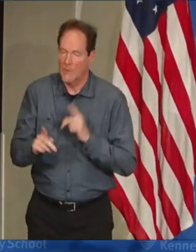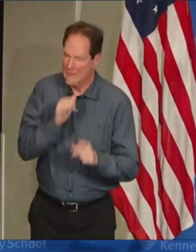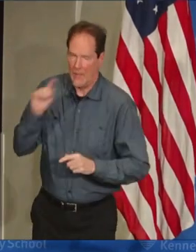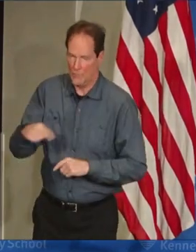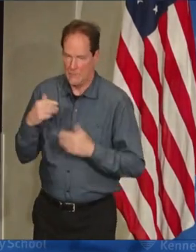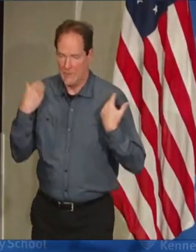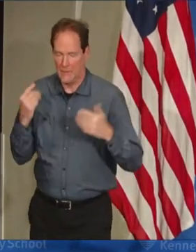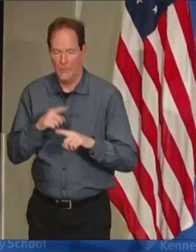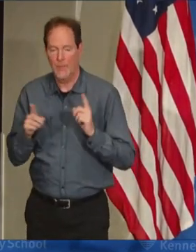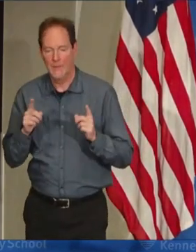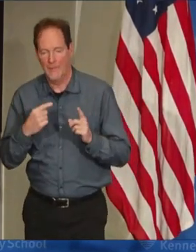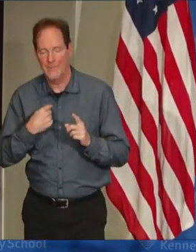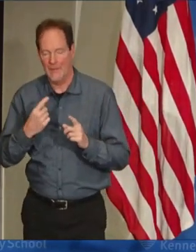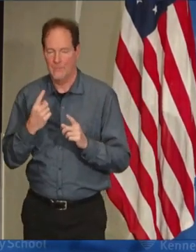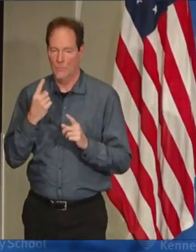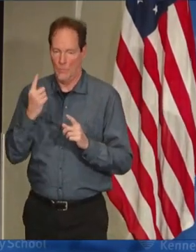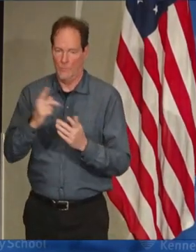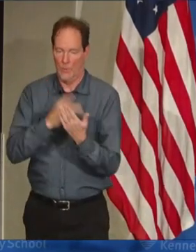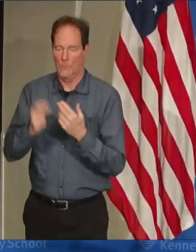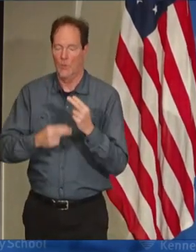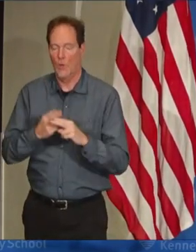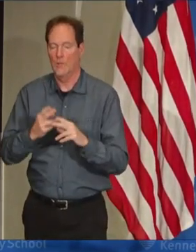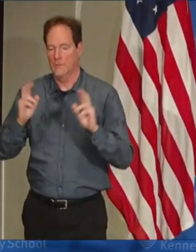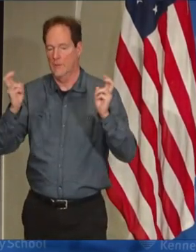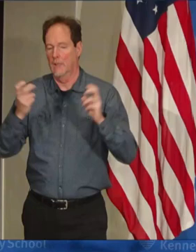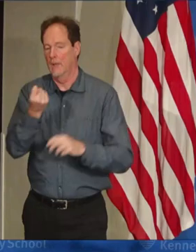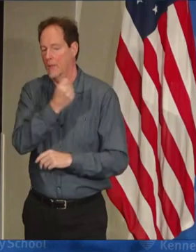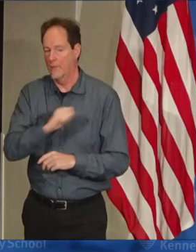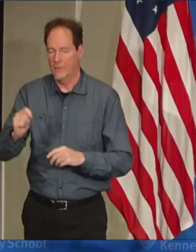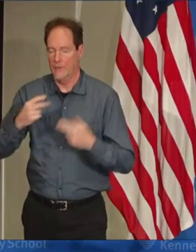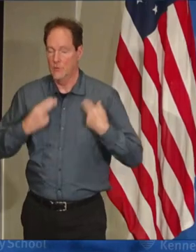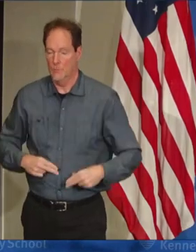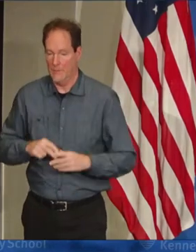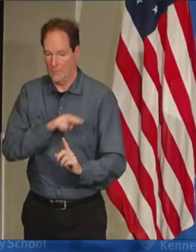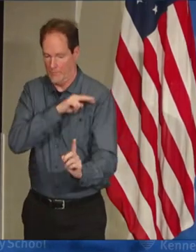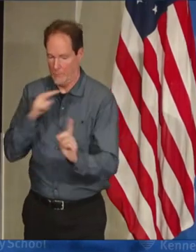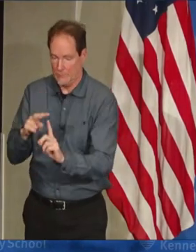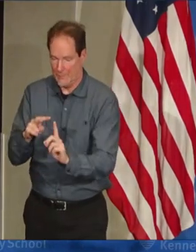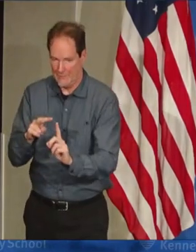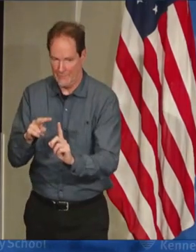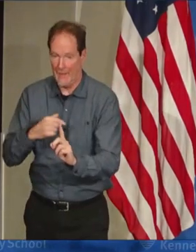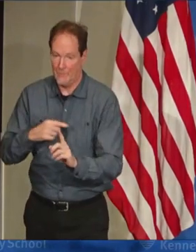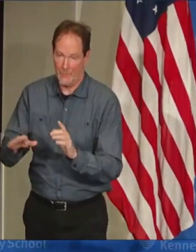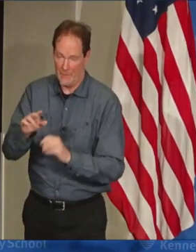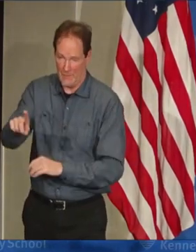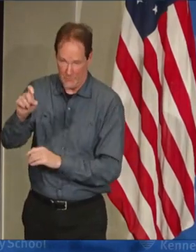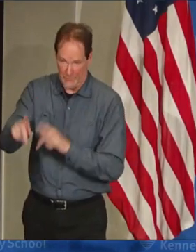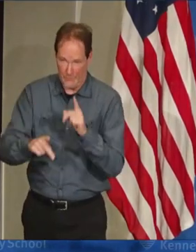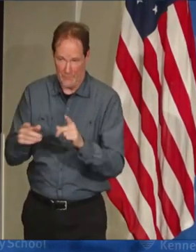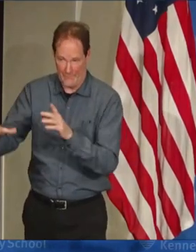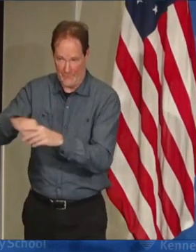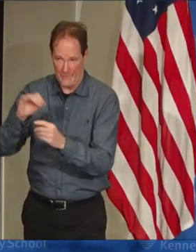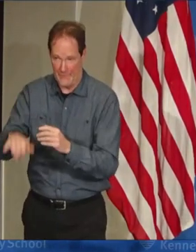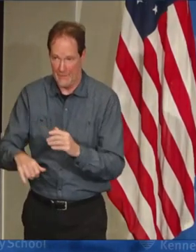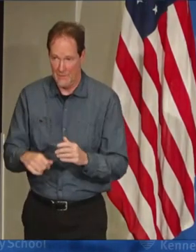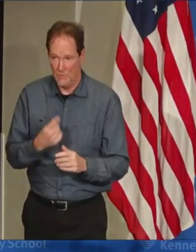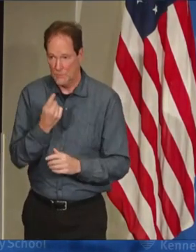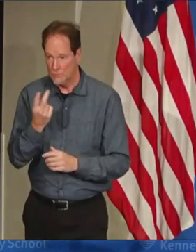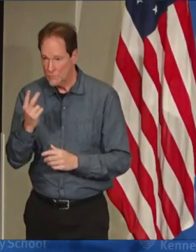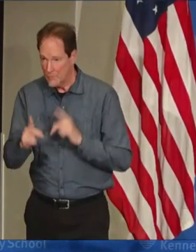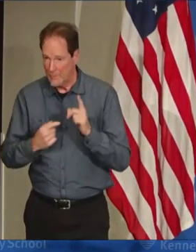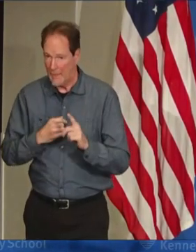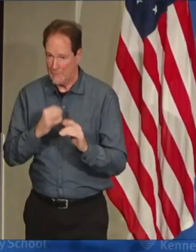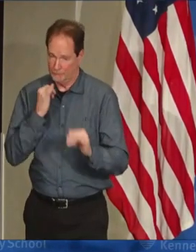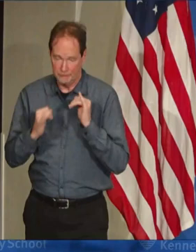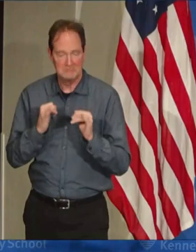this program called The Human Perspective, so I've interviewed about 100 people on it now, and a couple of the people that I interviewed